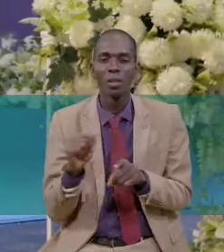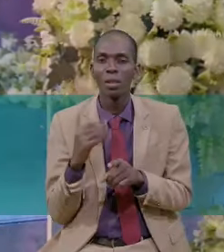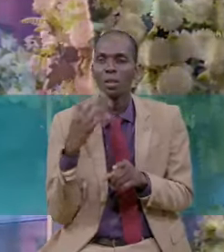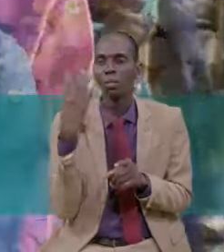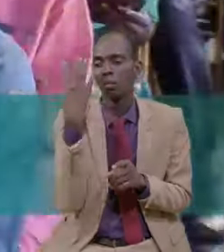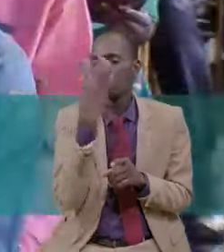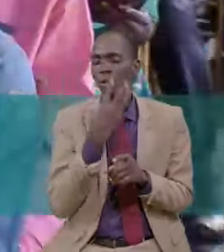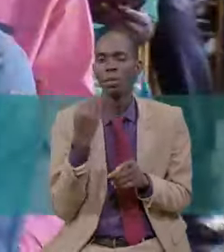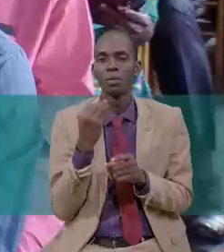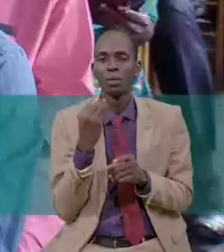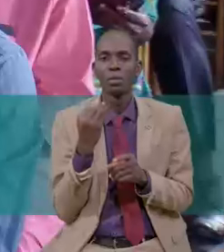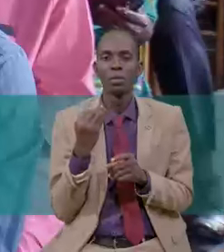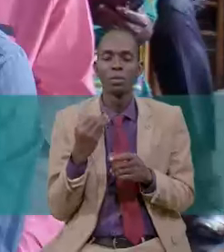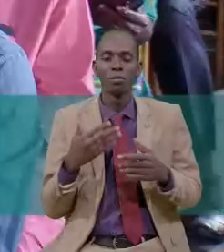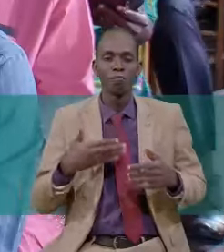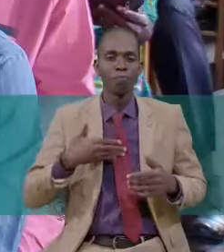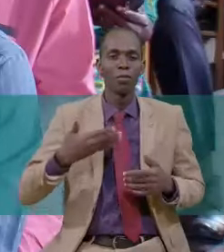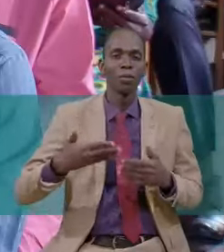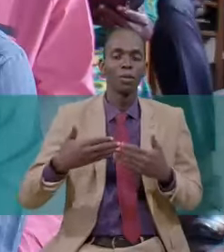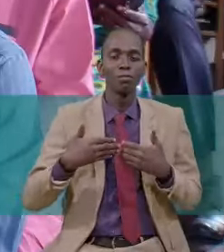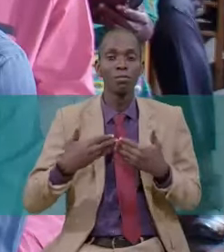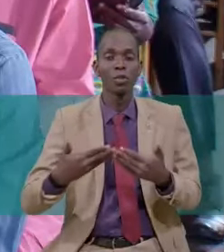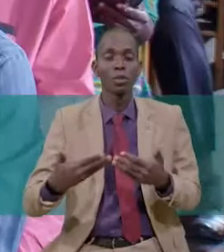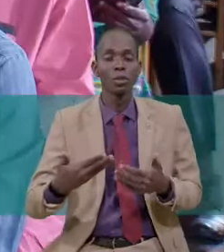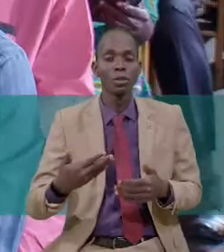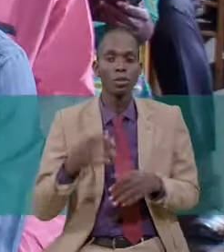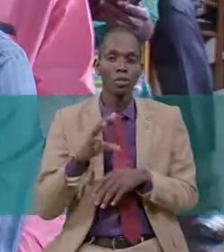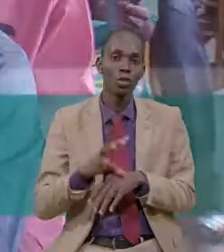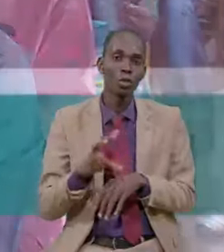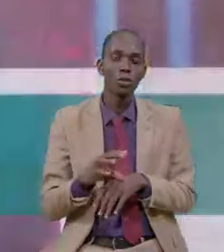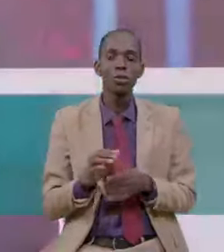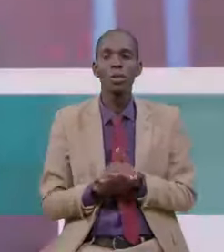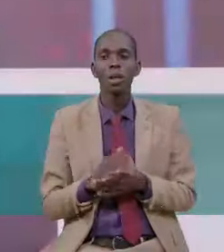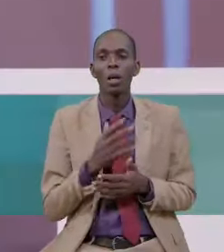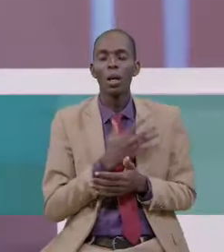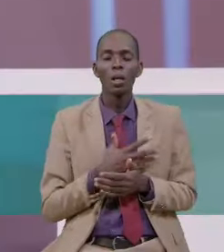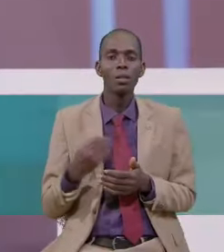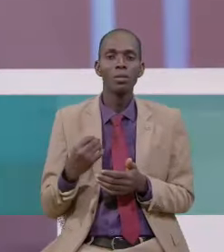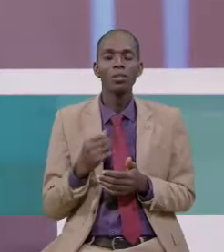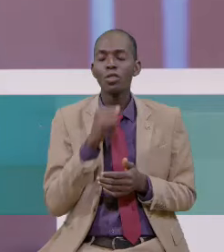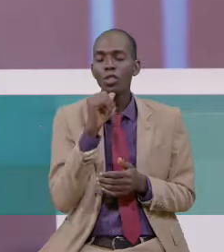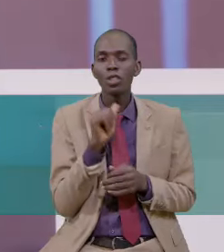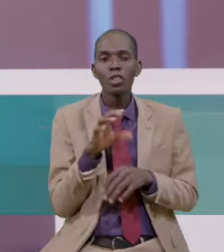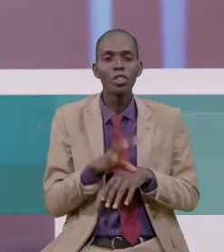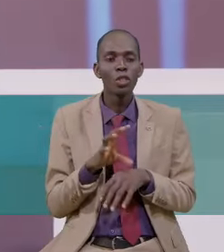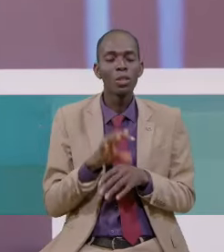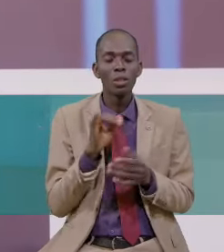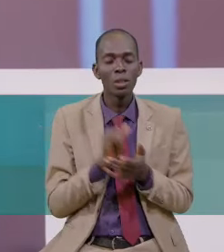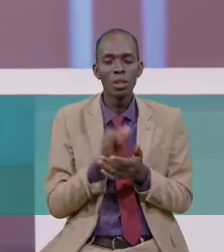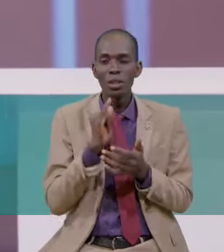church where the members are fighting for leadership. That's not a glorious